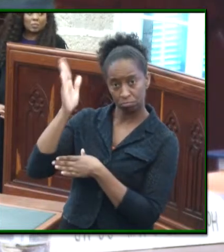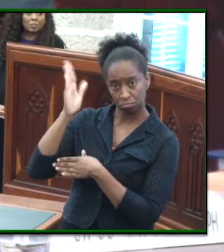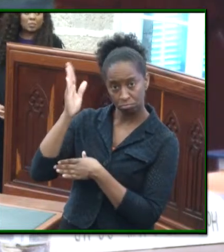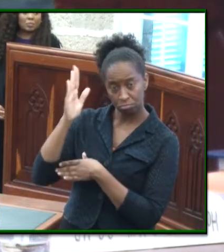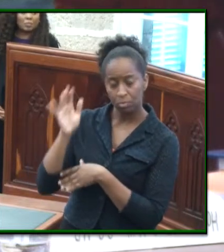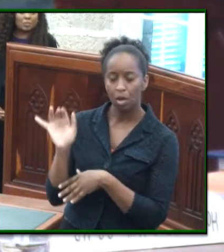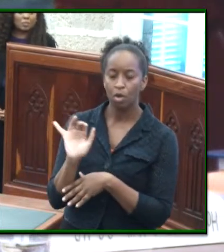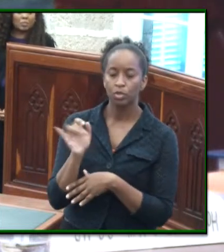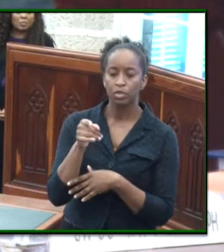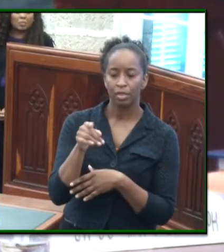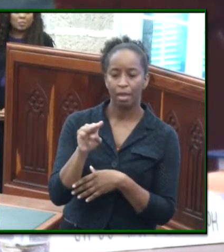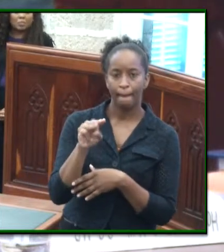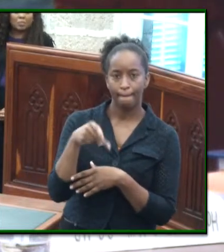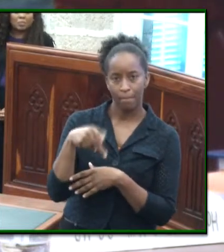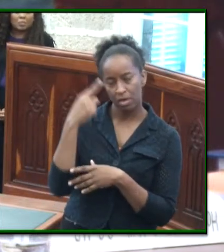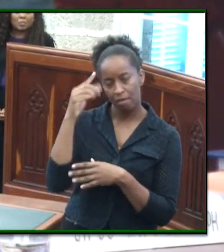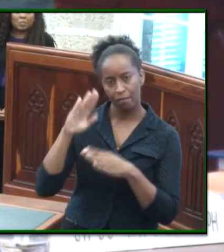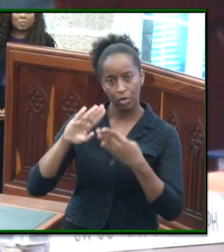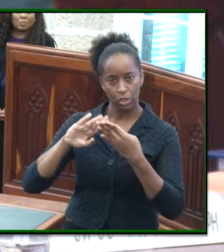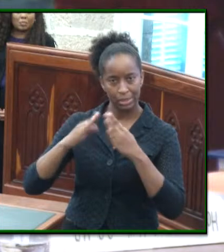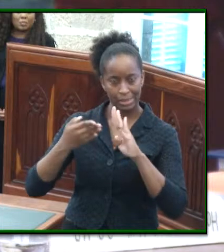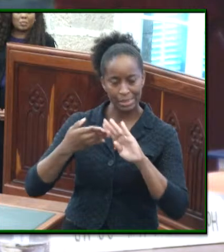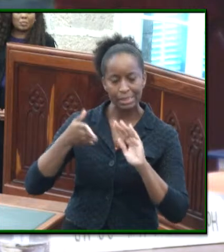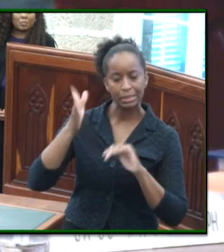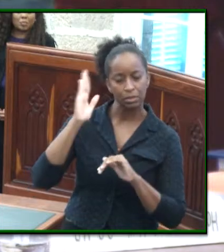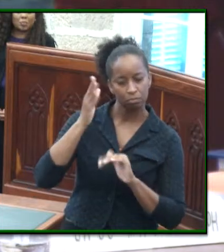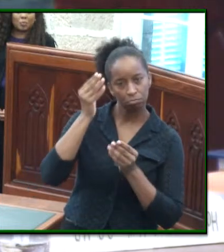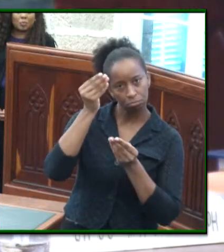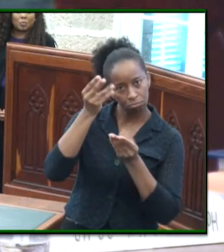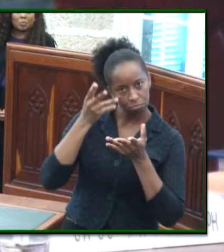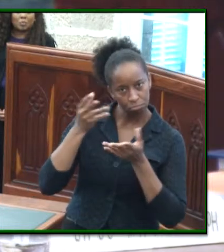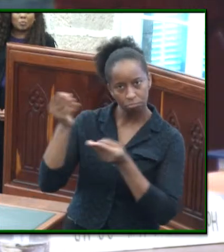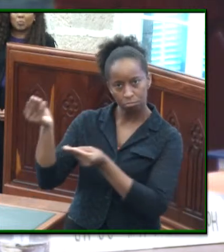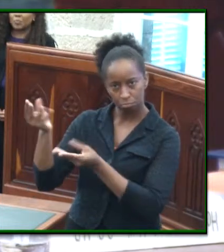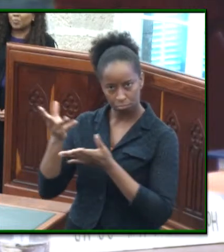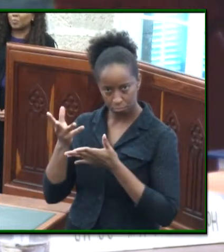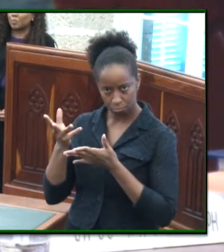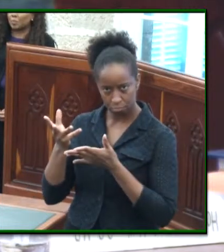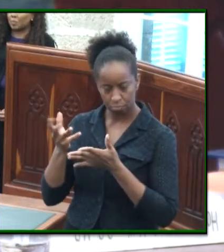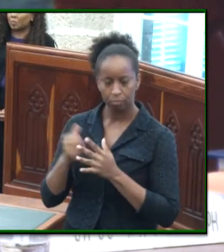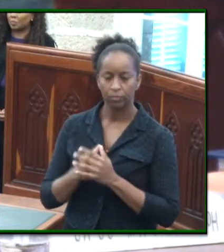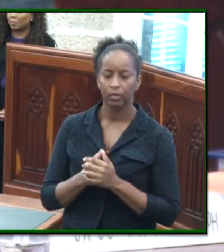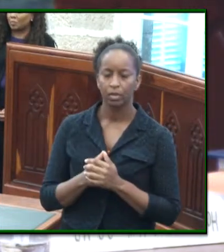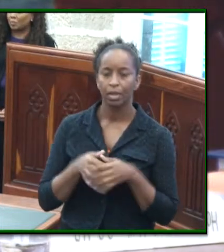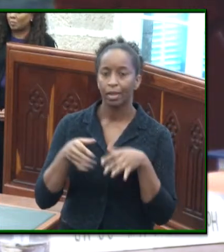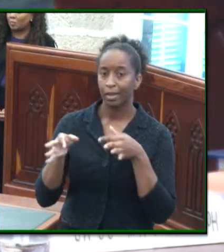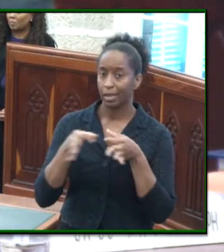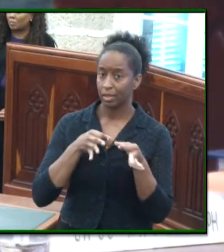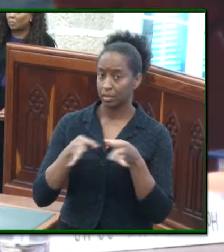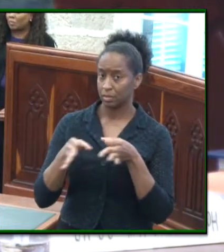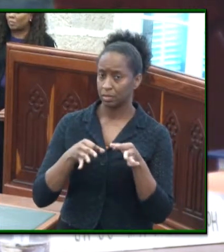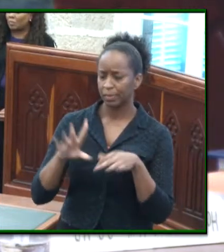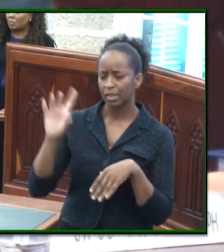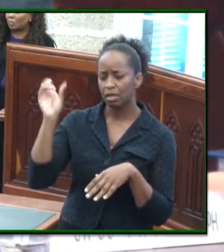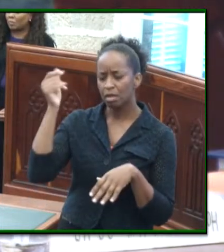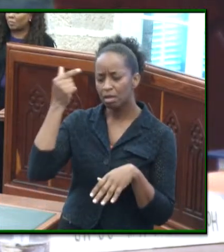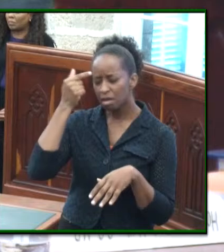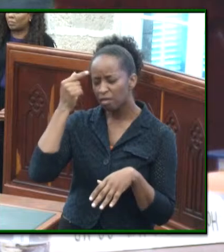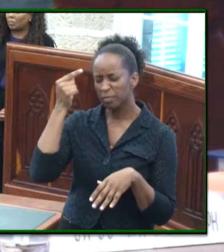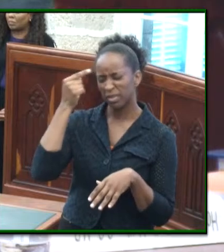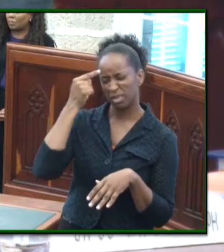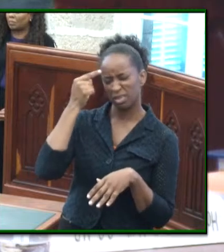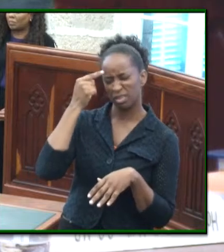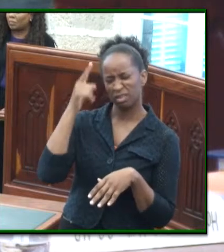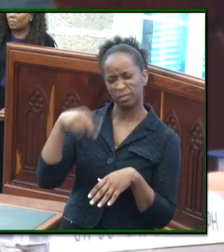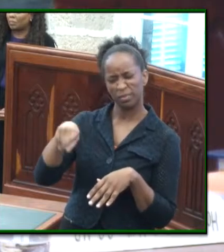National Prevention Committee approach, that our approach has been to take into account a lot of those factors, to look at the